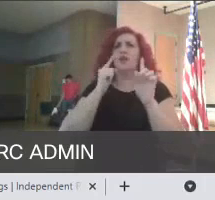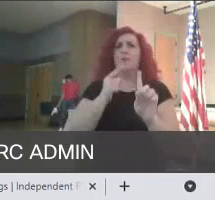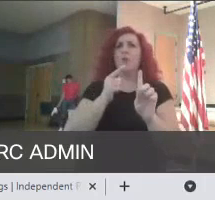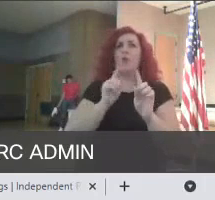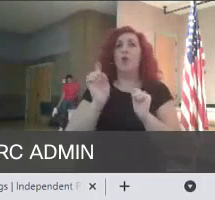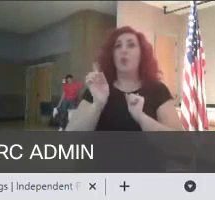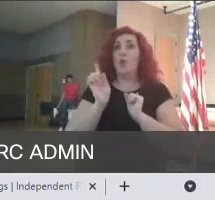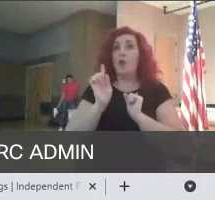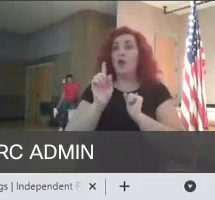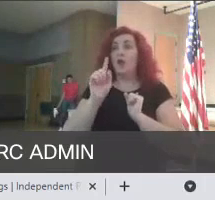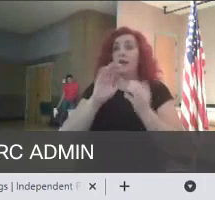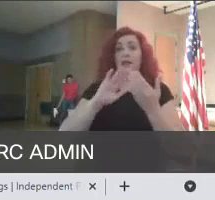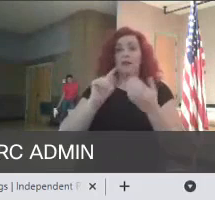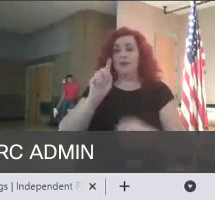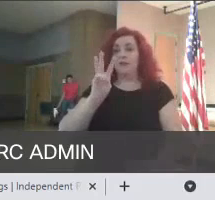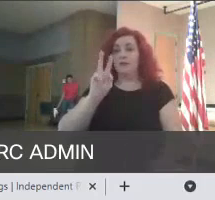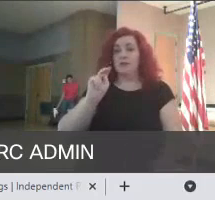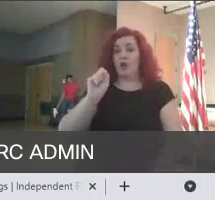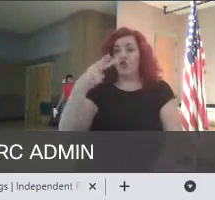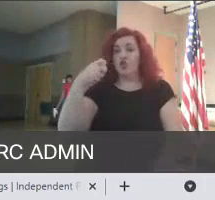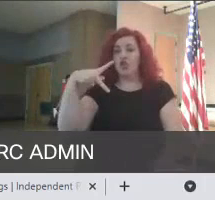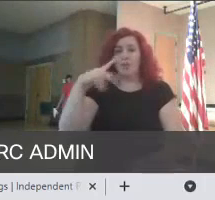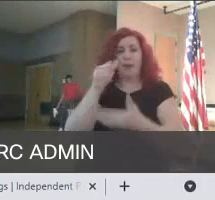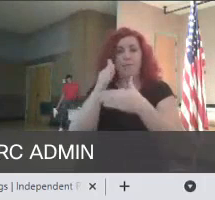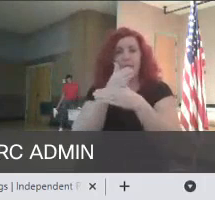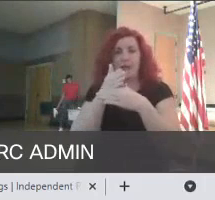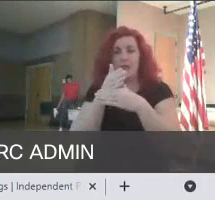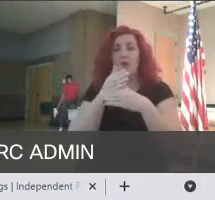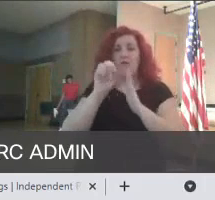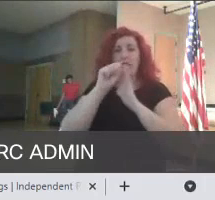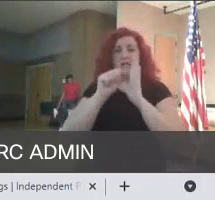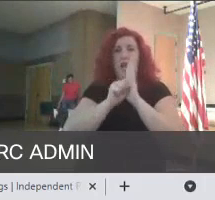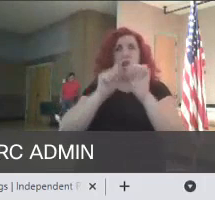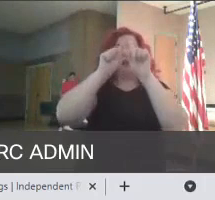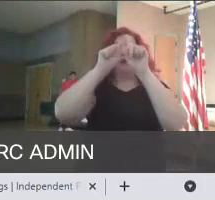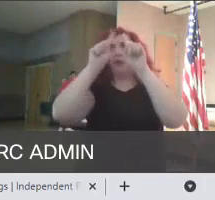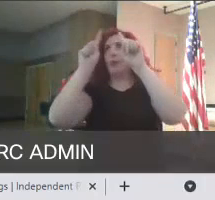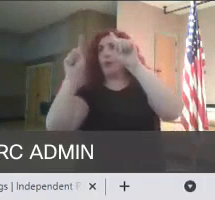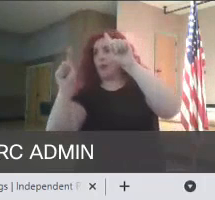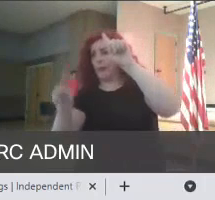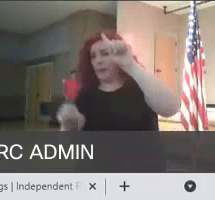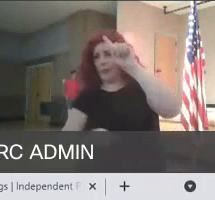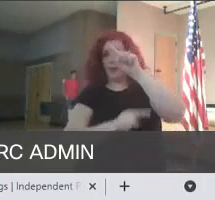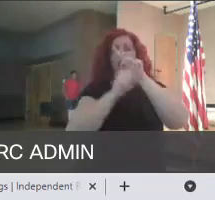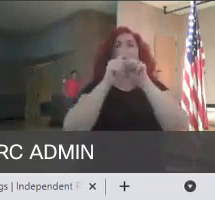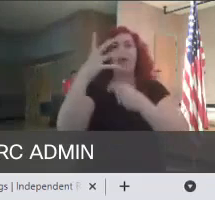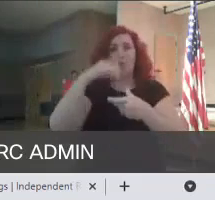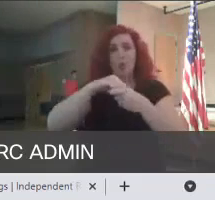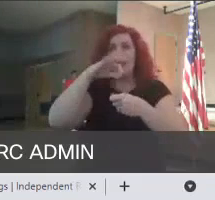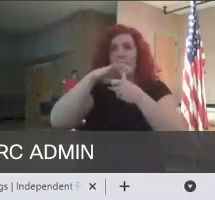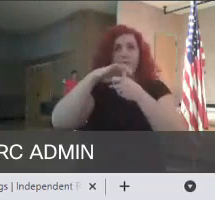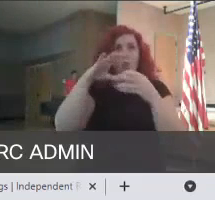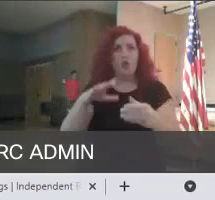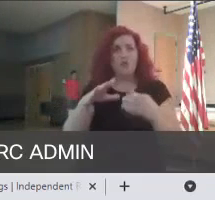be the township median of the state, and rotating clockwise, gathering voters into neighboring